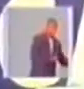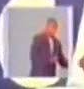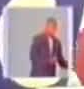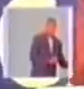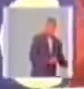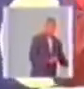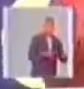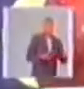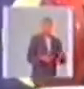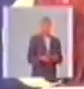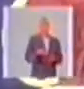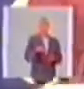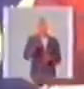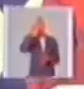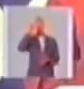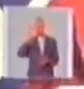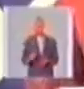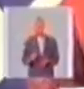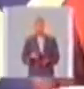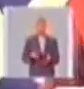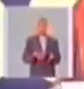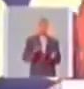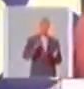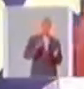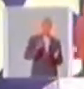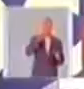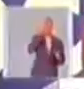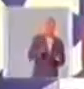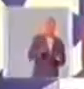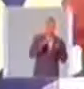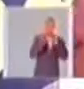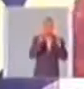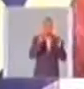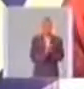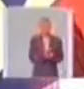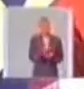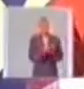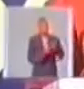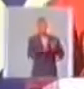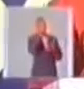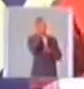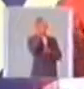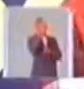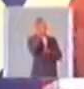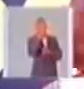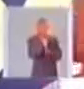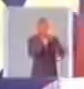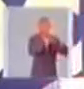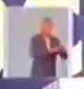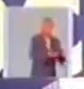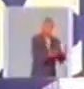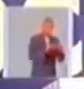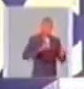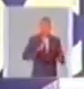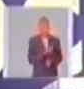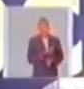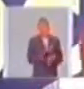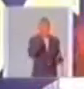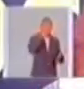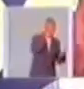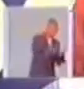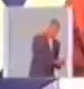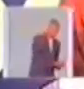see, nipa wua, obe sorry, dear. Your question is out. O nipa bi, at na yen che ha. Na, o wari ye.